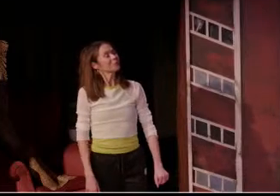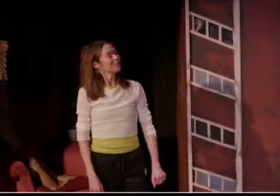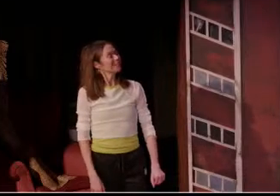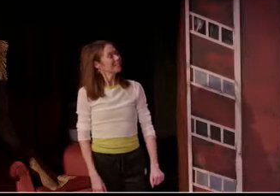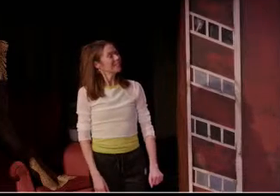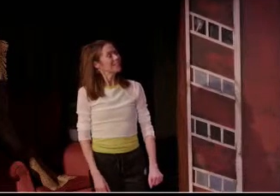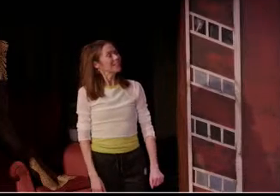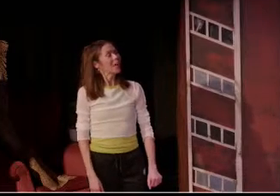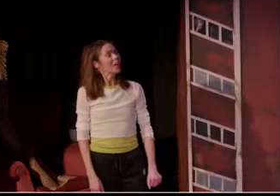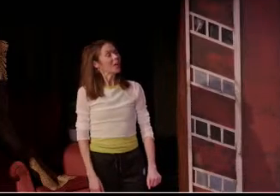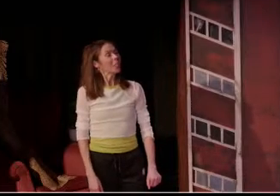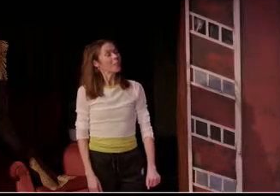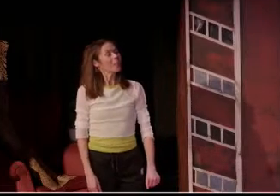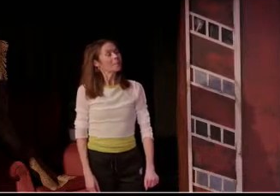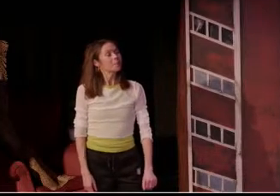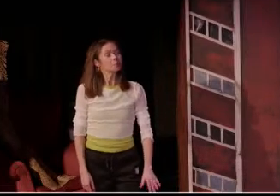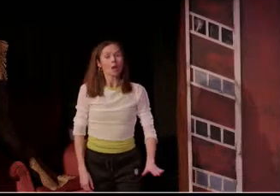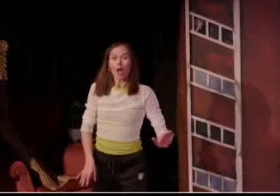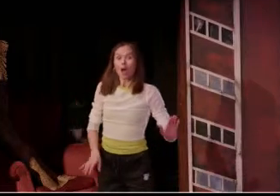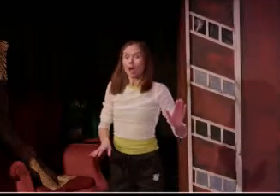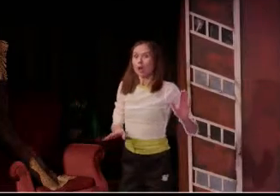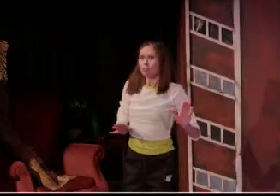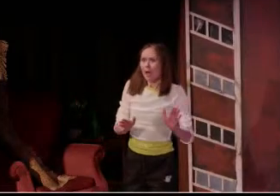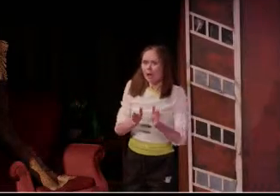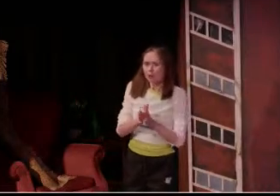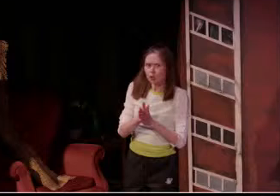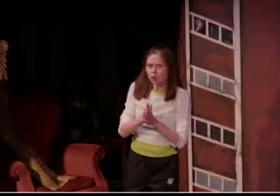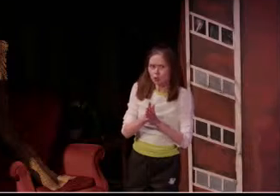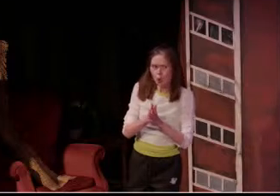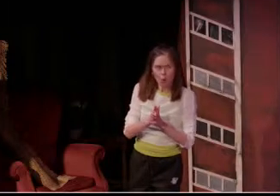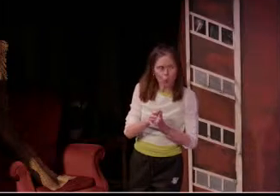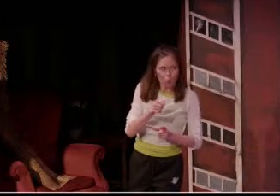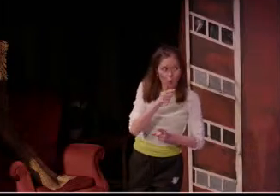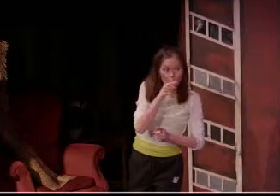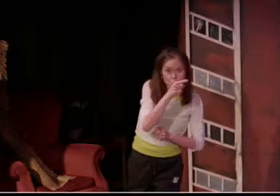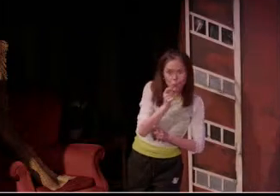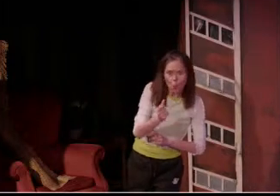We must conceal you in some corner.